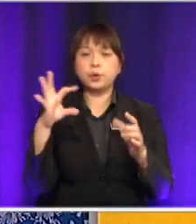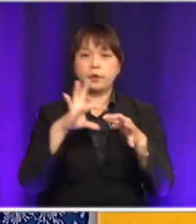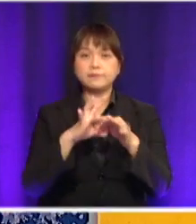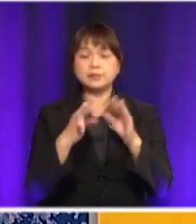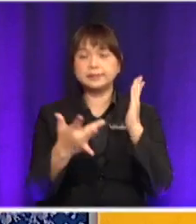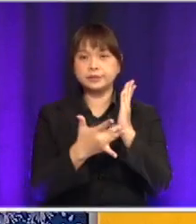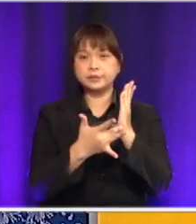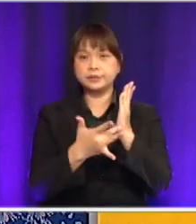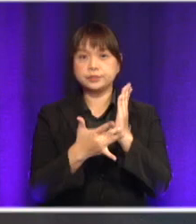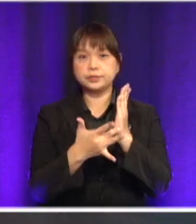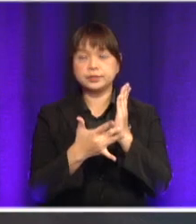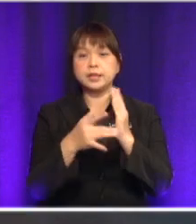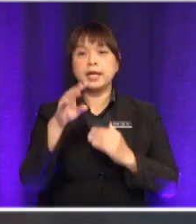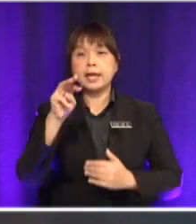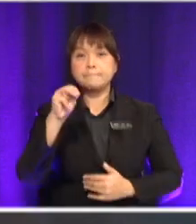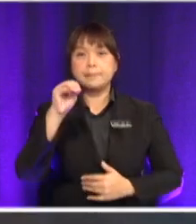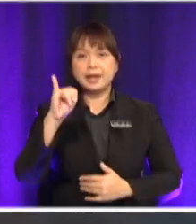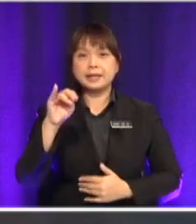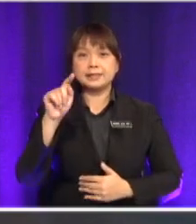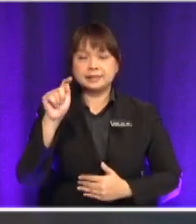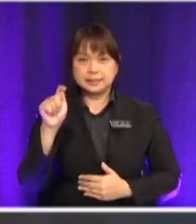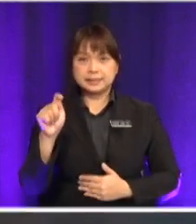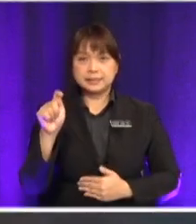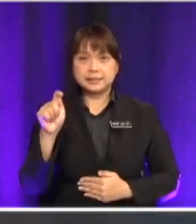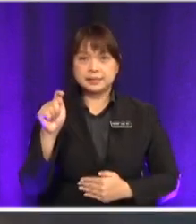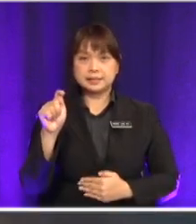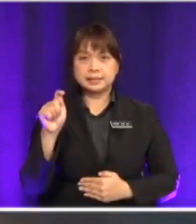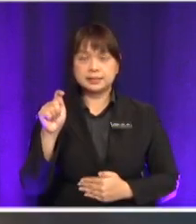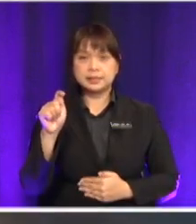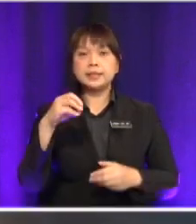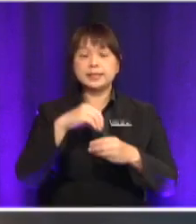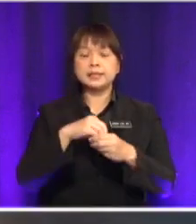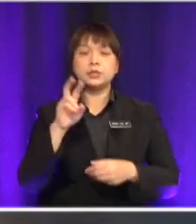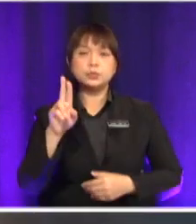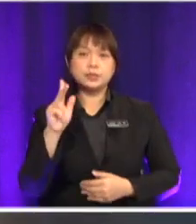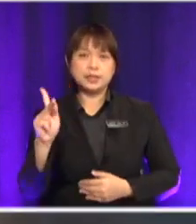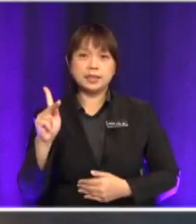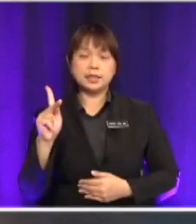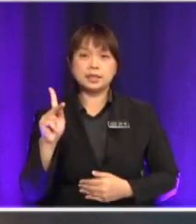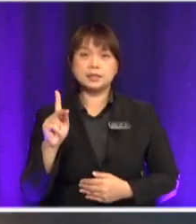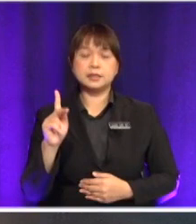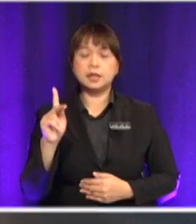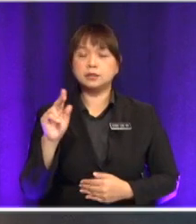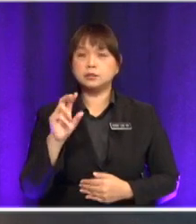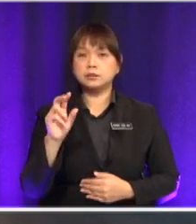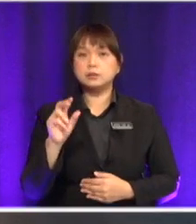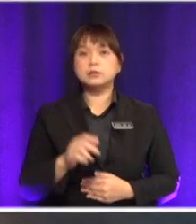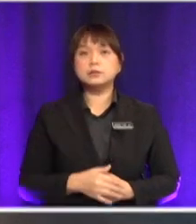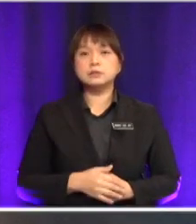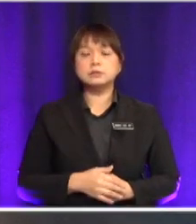as MIT, a very prestigious university in the United States of America. Okay, they do this